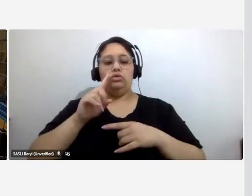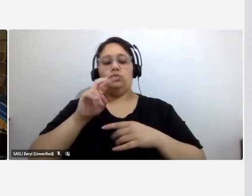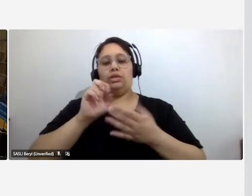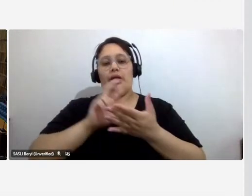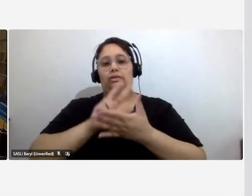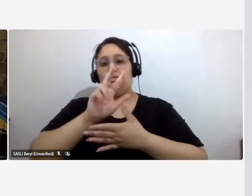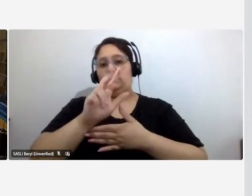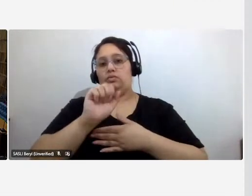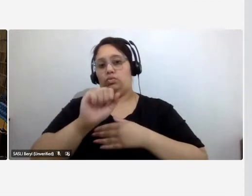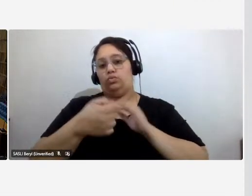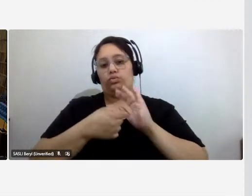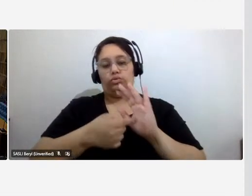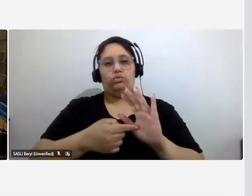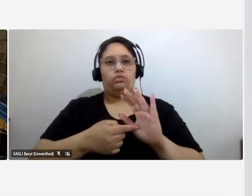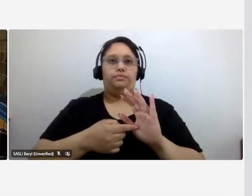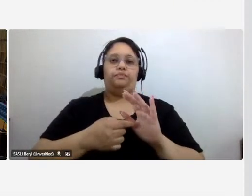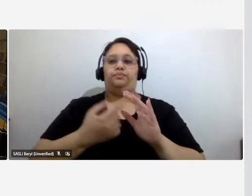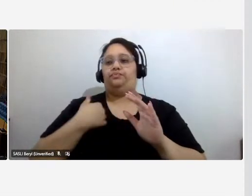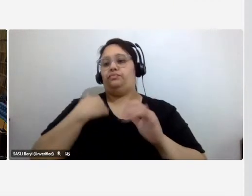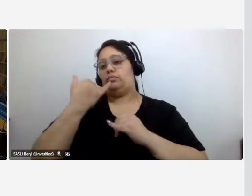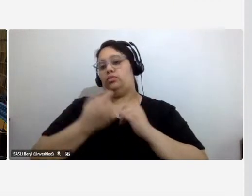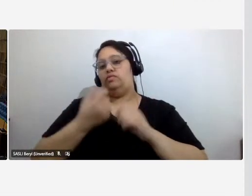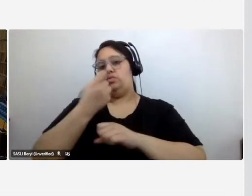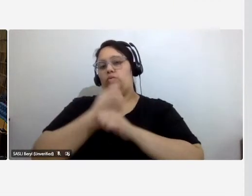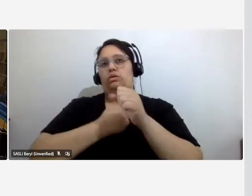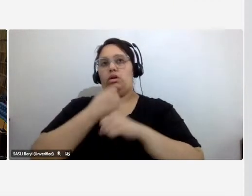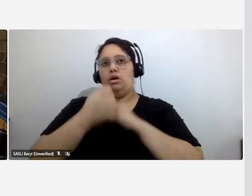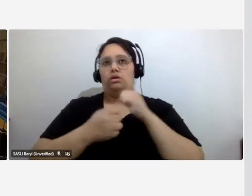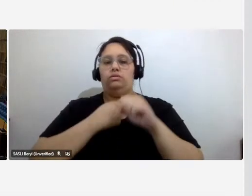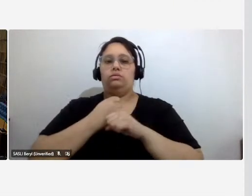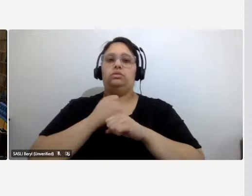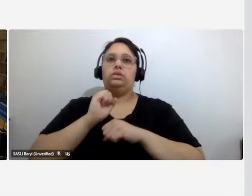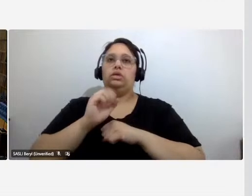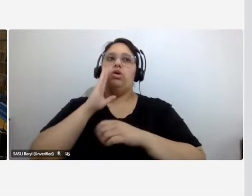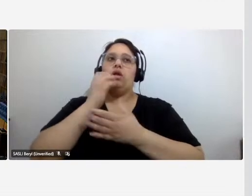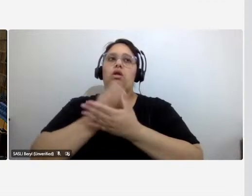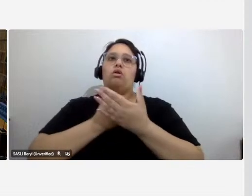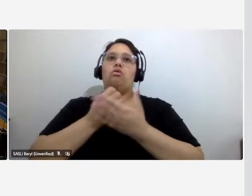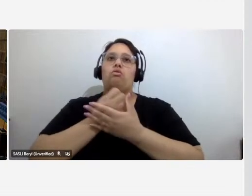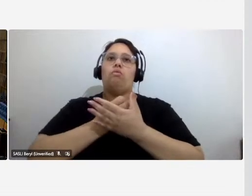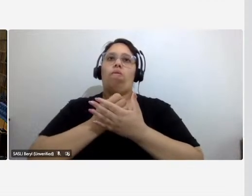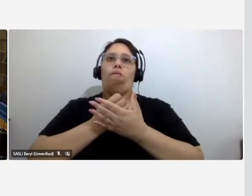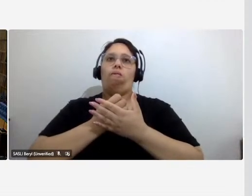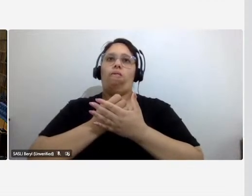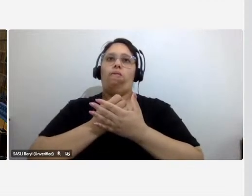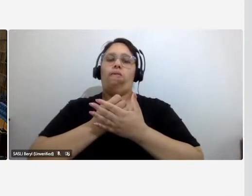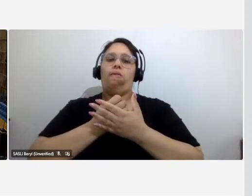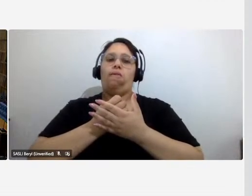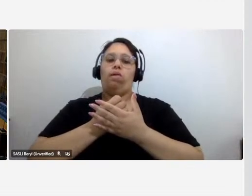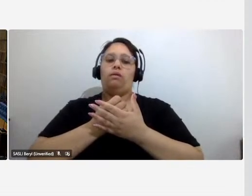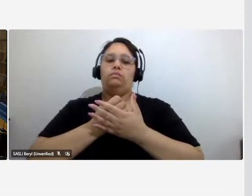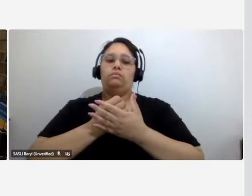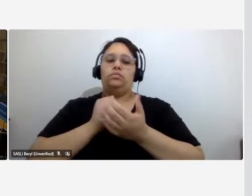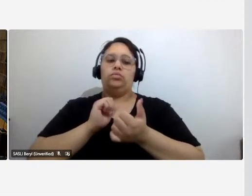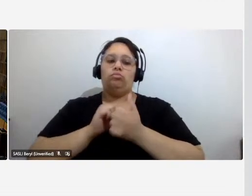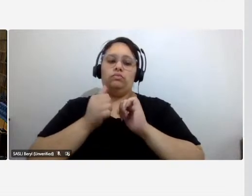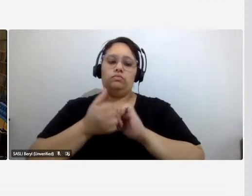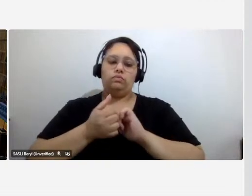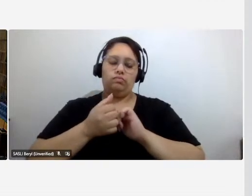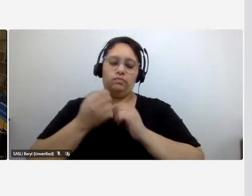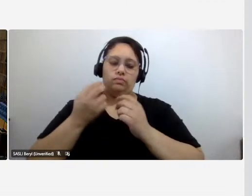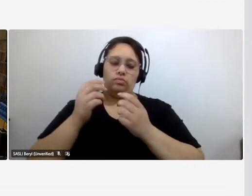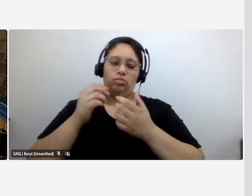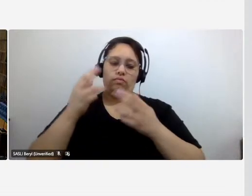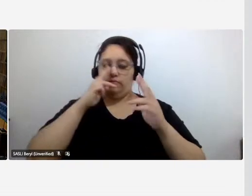one showed that in the last few years that the economic base for sport and recreation industry in the Western